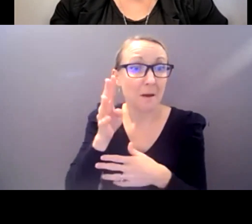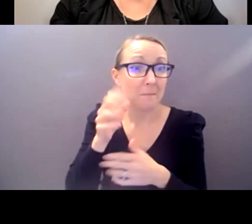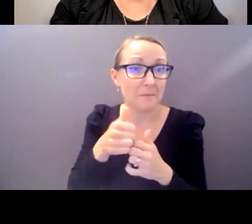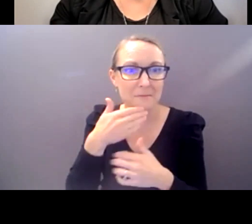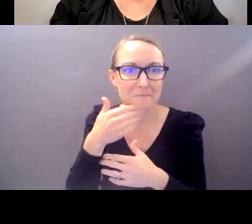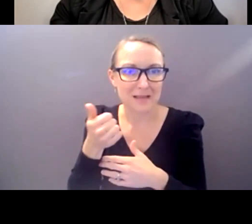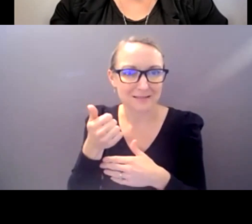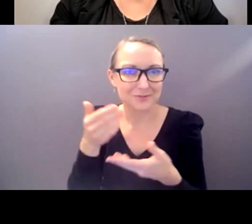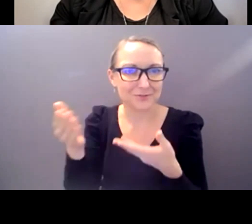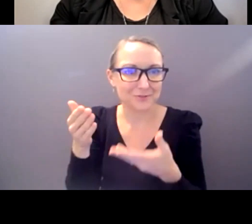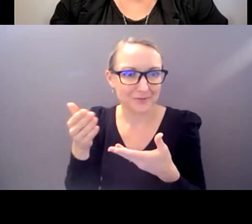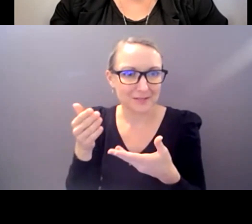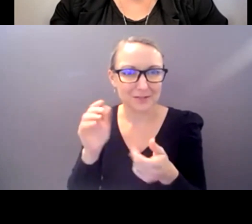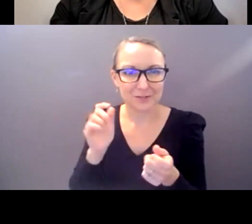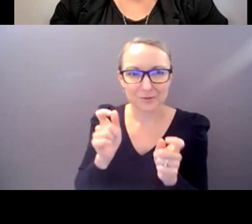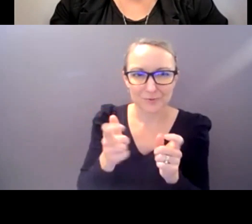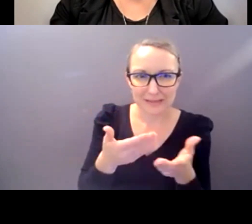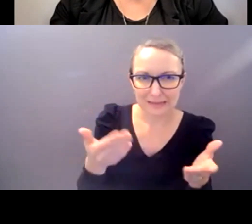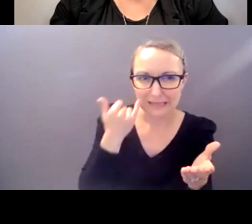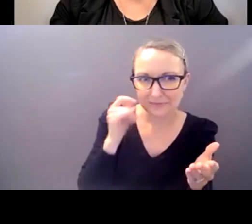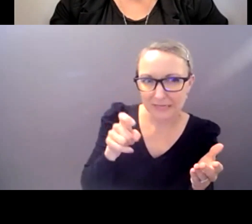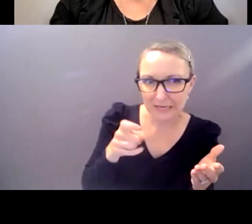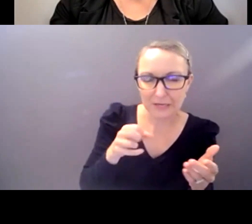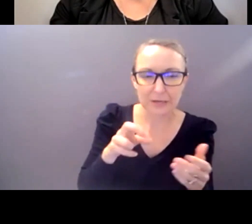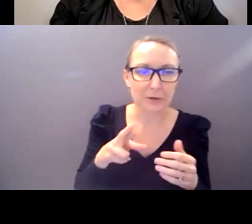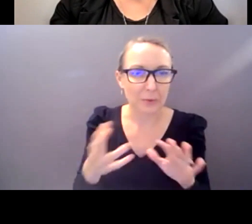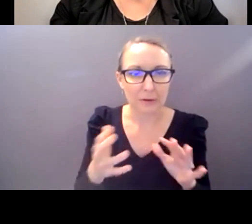services, or if something isn't working or needs to be refined,